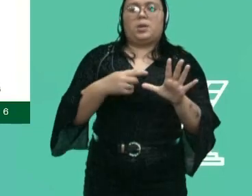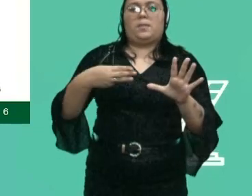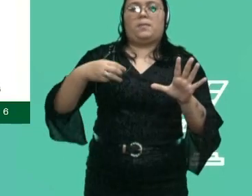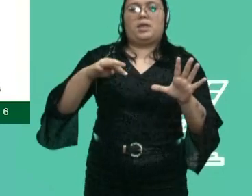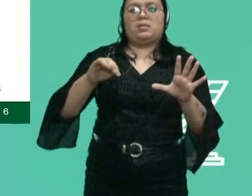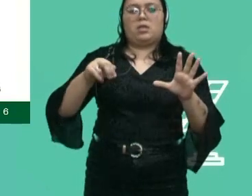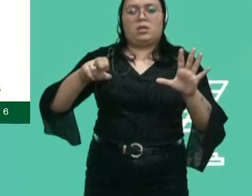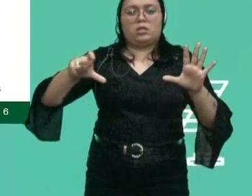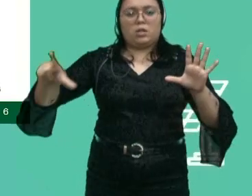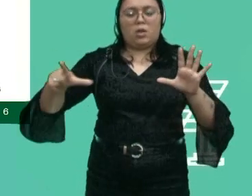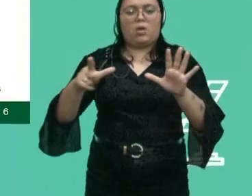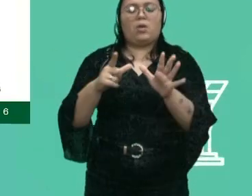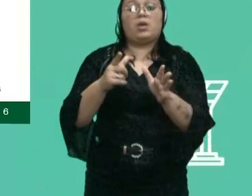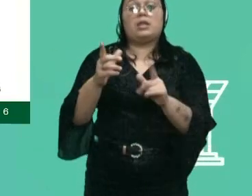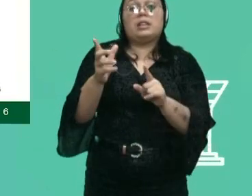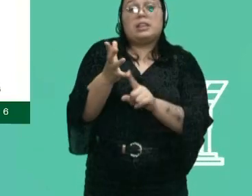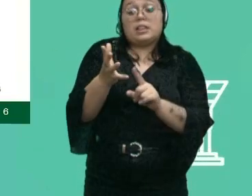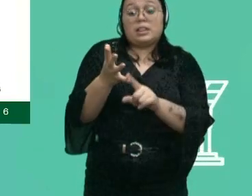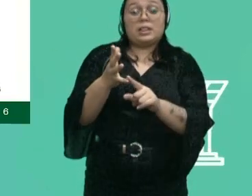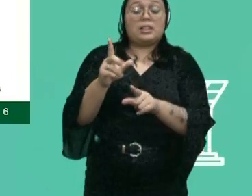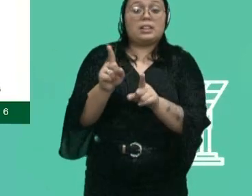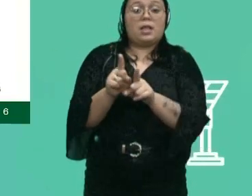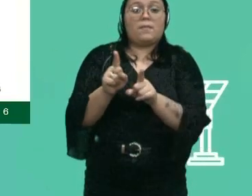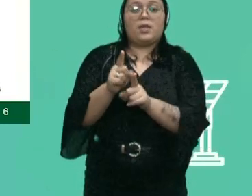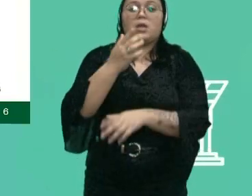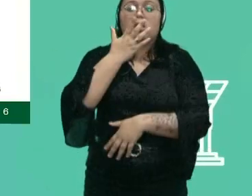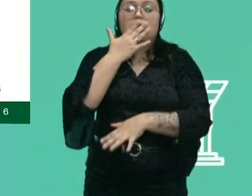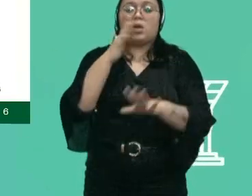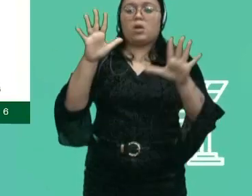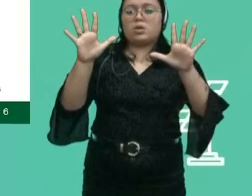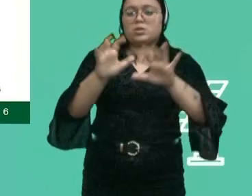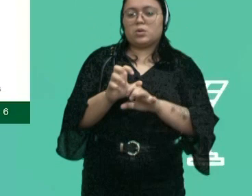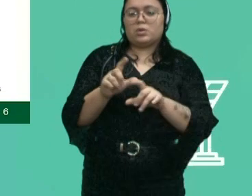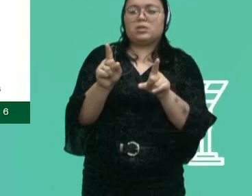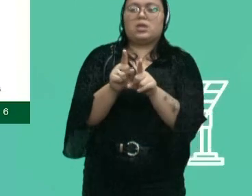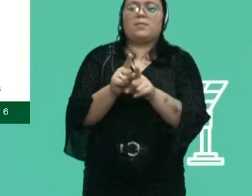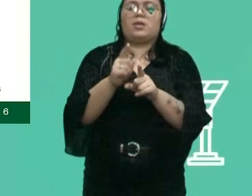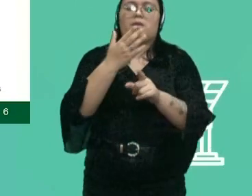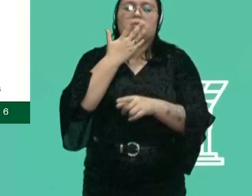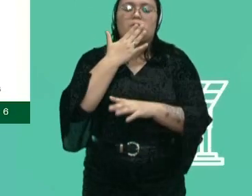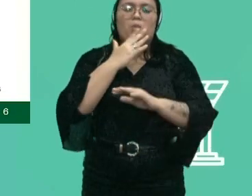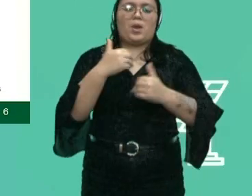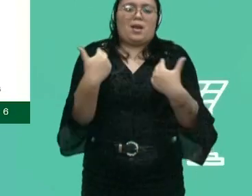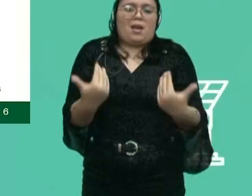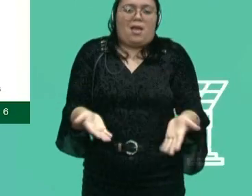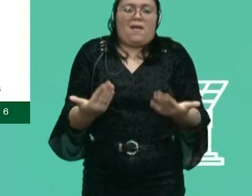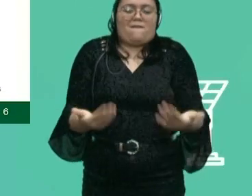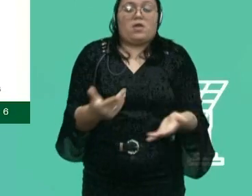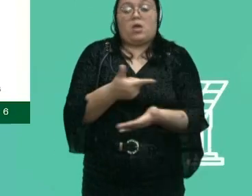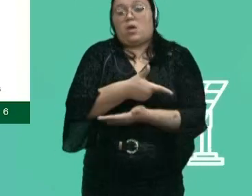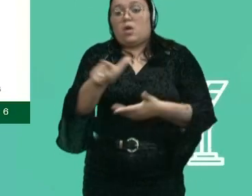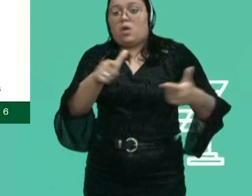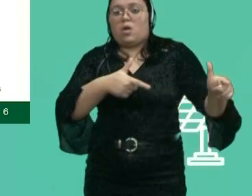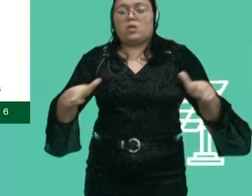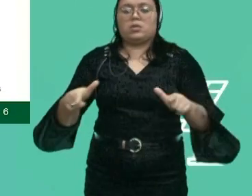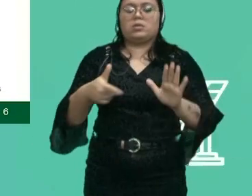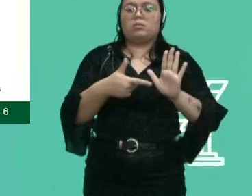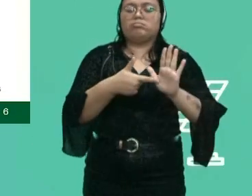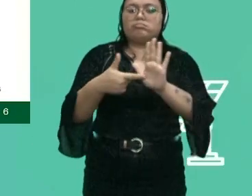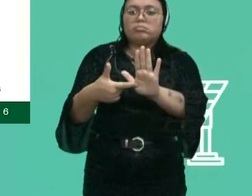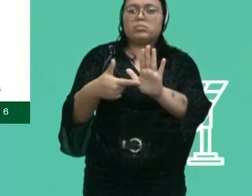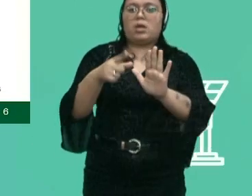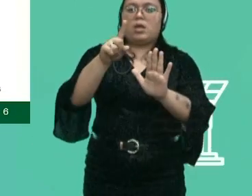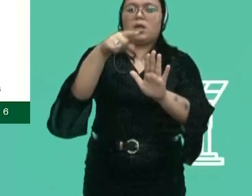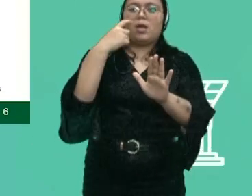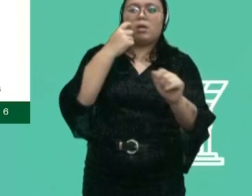represent the conservative options. The lighter colors represent the more optimistic options. Again, these are scenarios of what's needed to be competitive